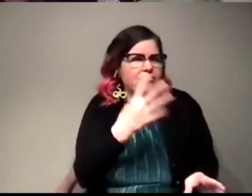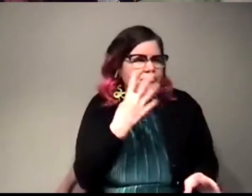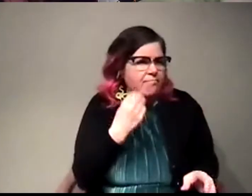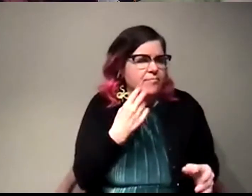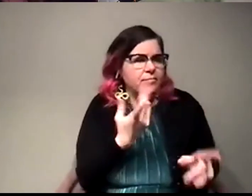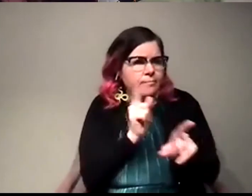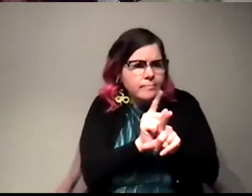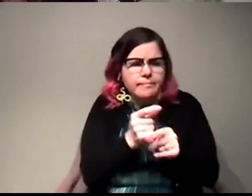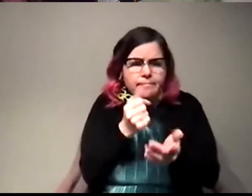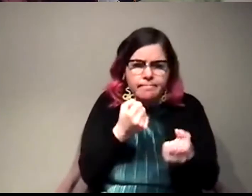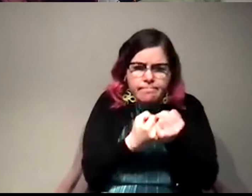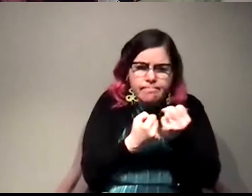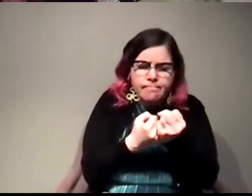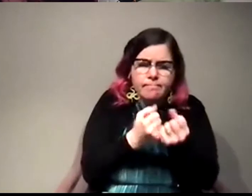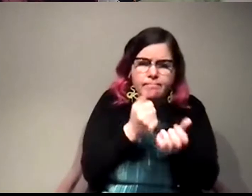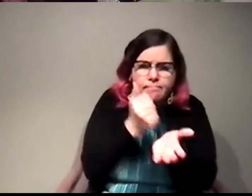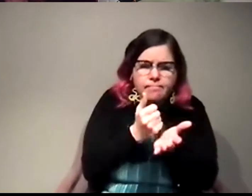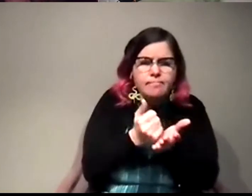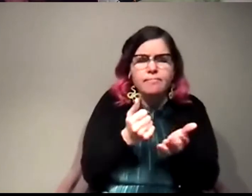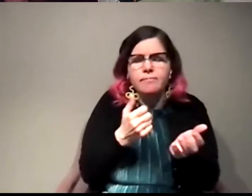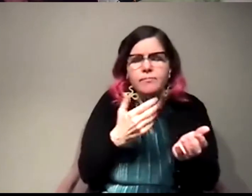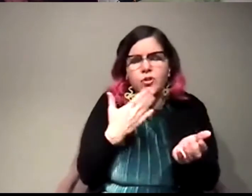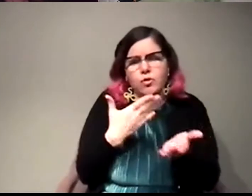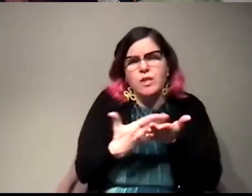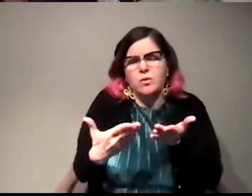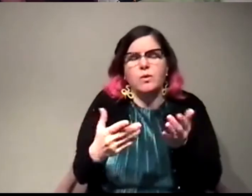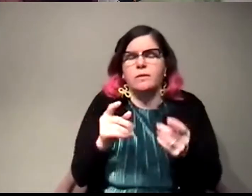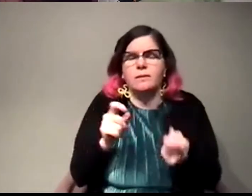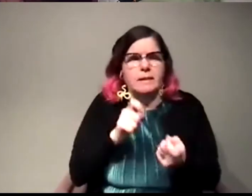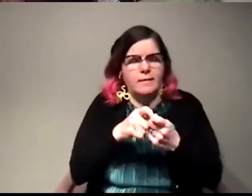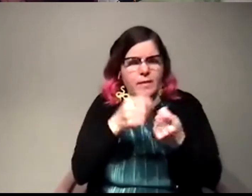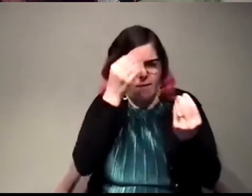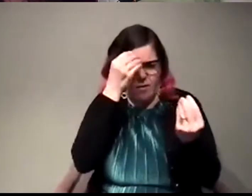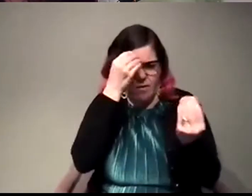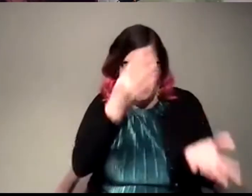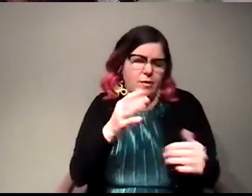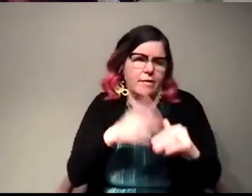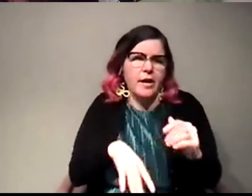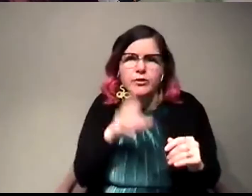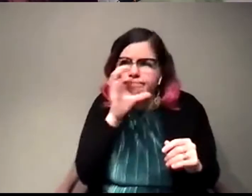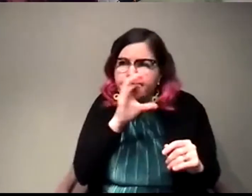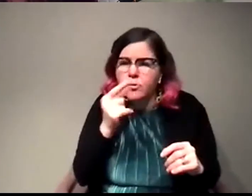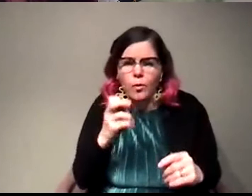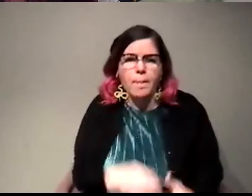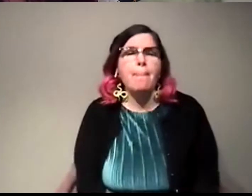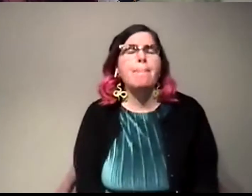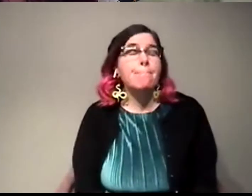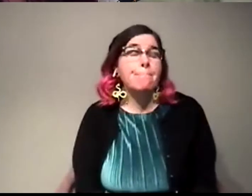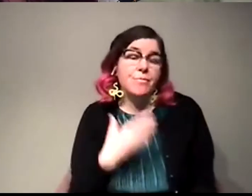invaluable resource, and they can give you a lot better, more specific information than you might be able to find on Google. Awesome, great